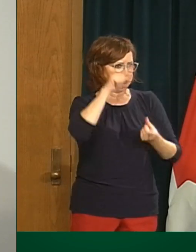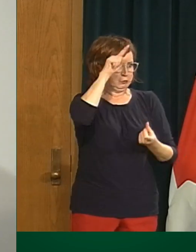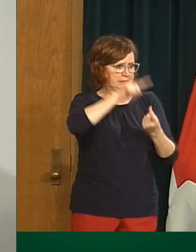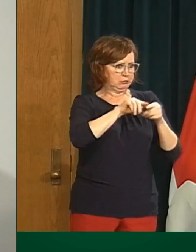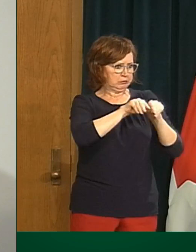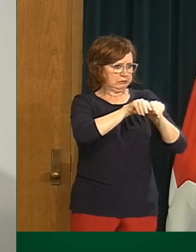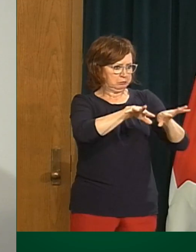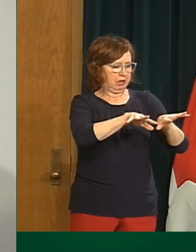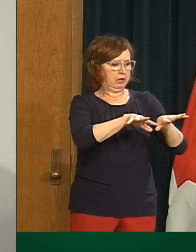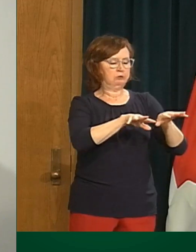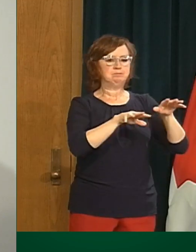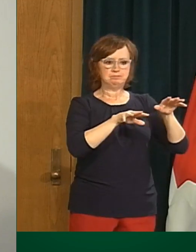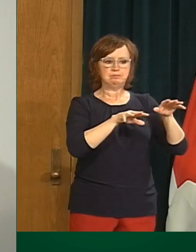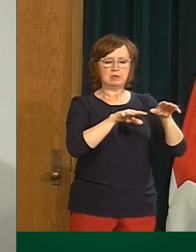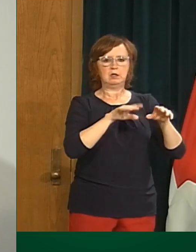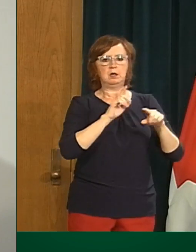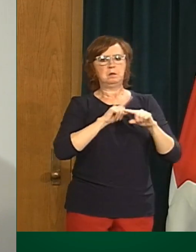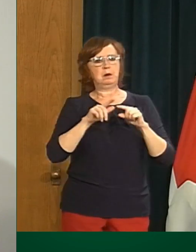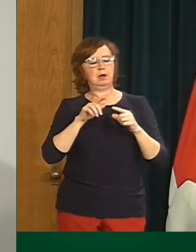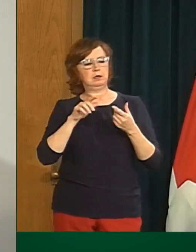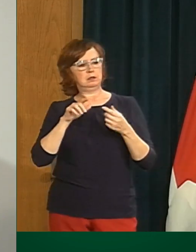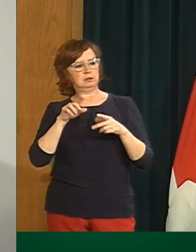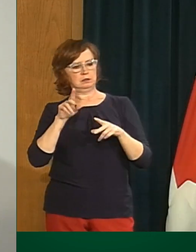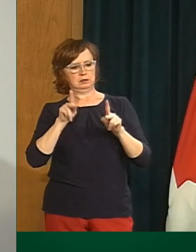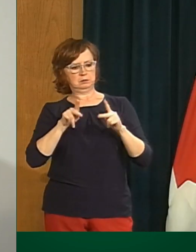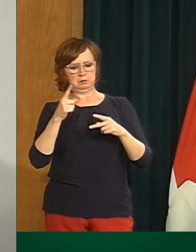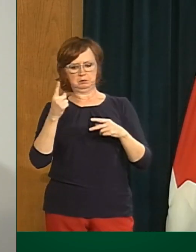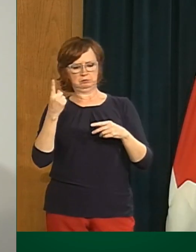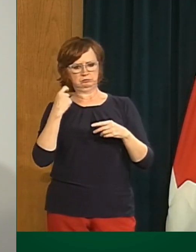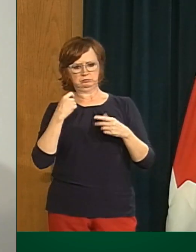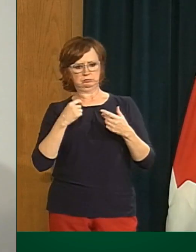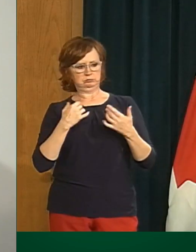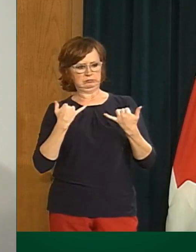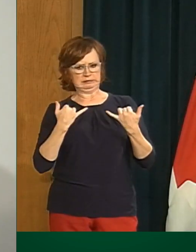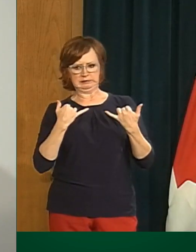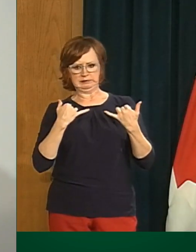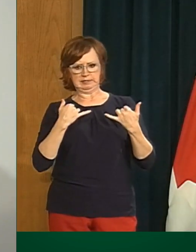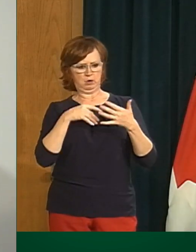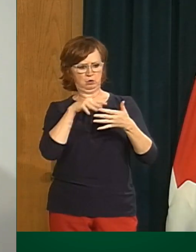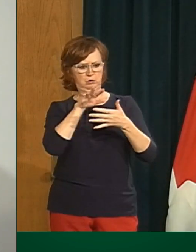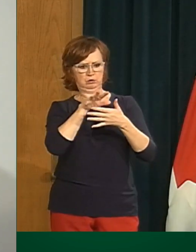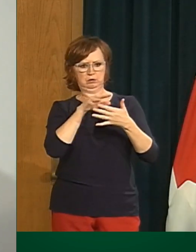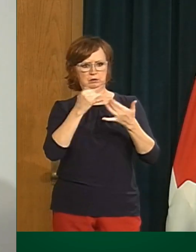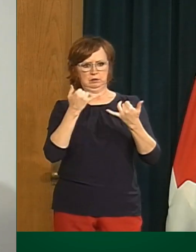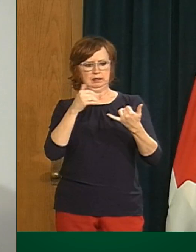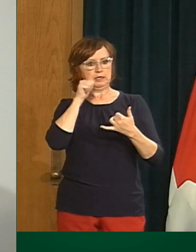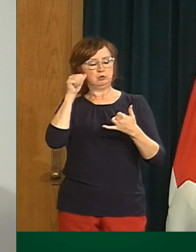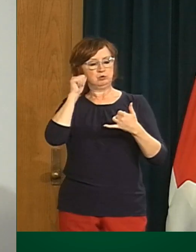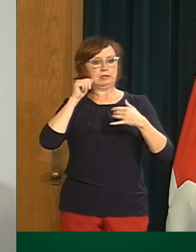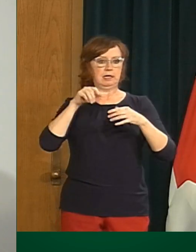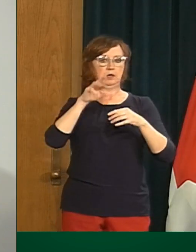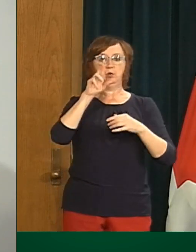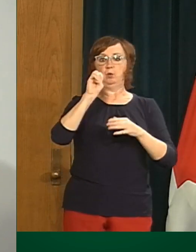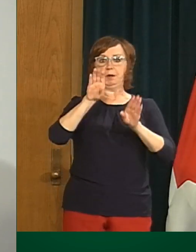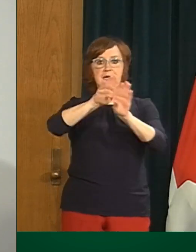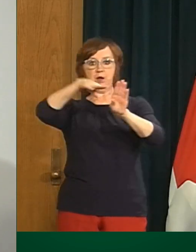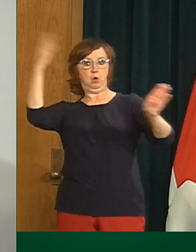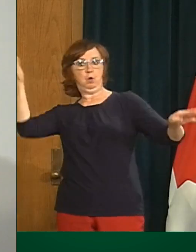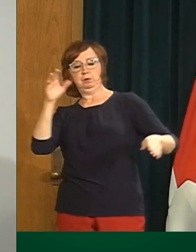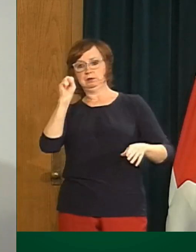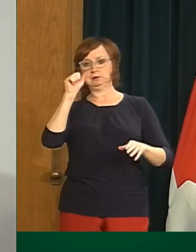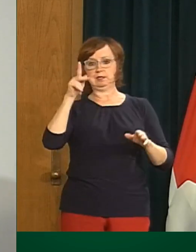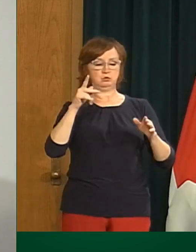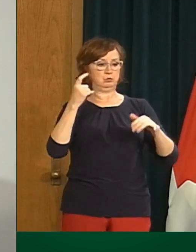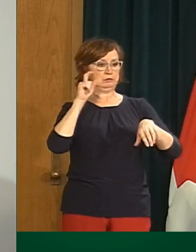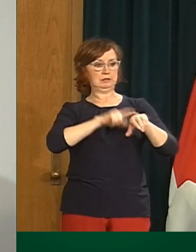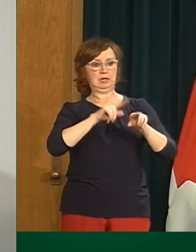Having said that, there were questions about what has changed for us today, given the reopening plan being announced yesterday. And I